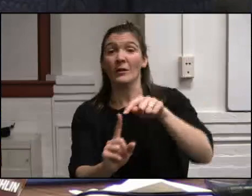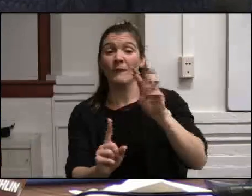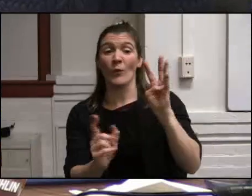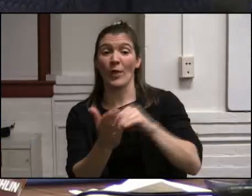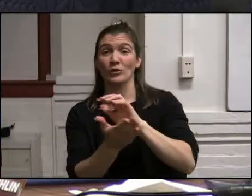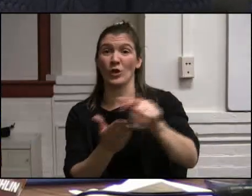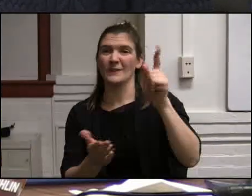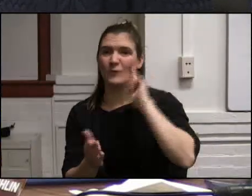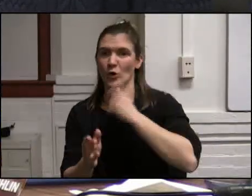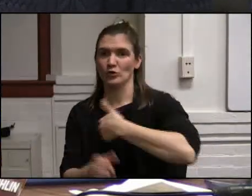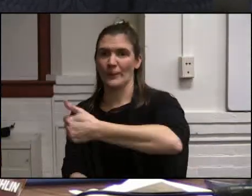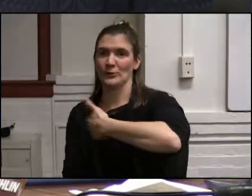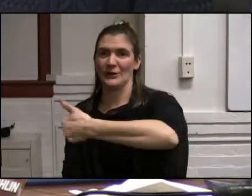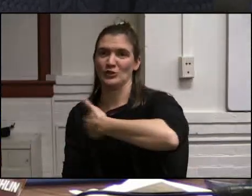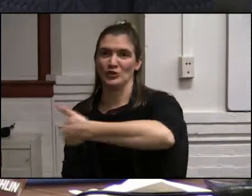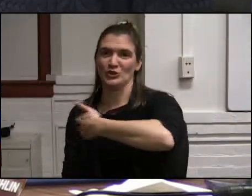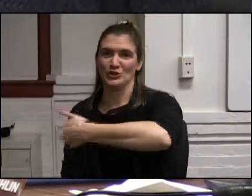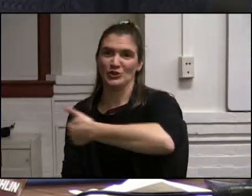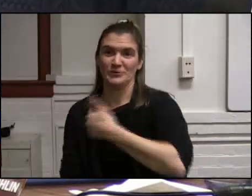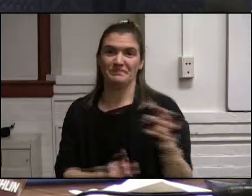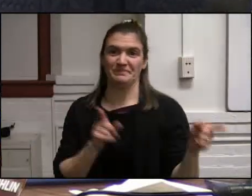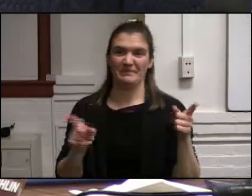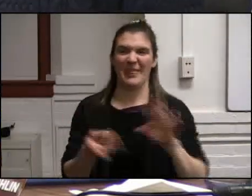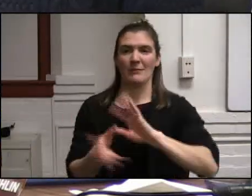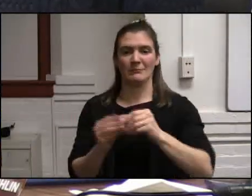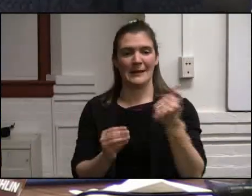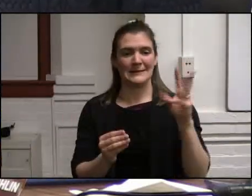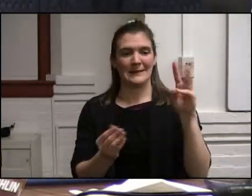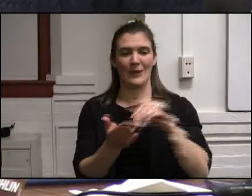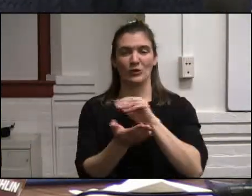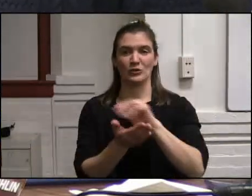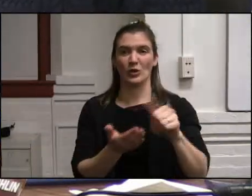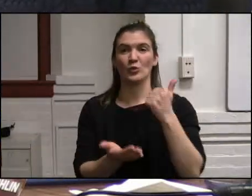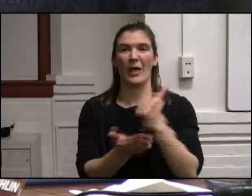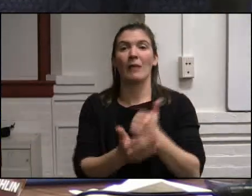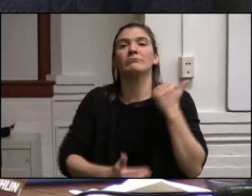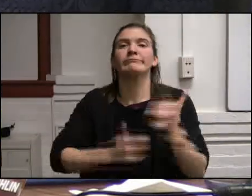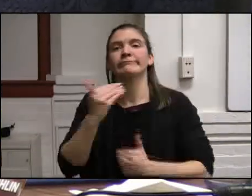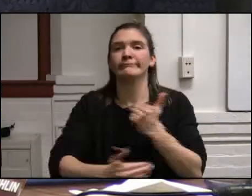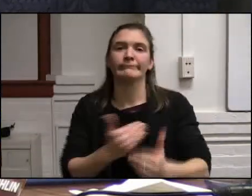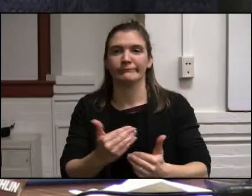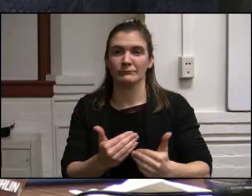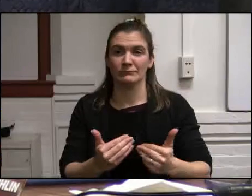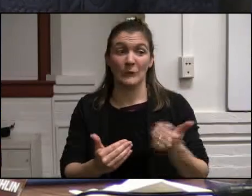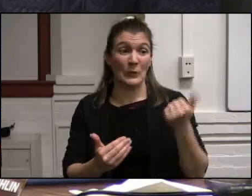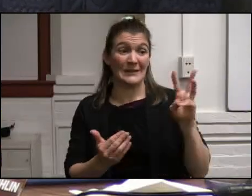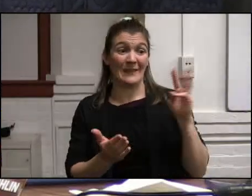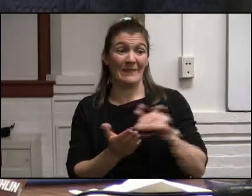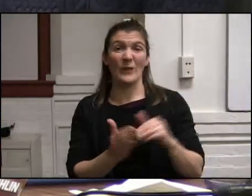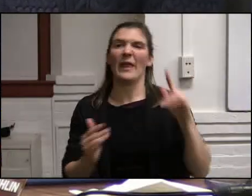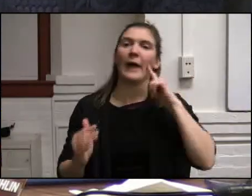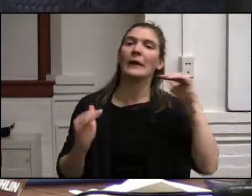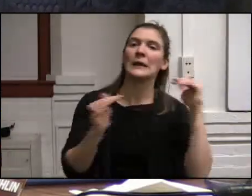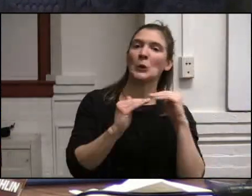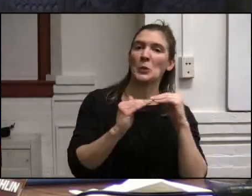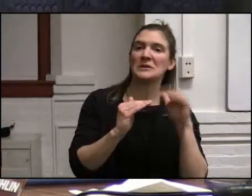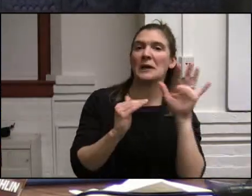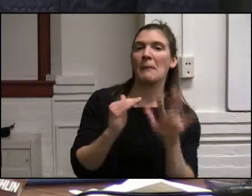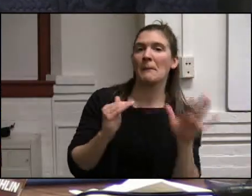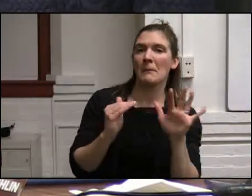$4,000 to the providers of transportation. That $16,000 is equivalent to